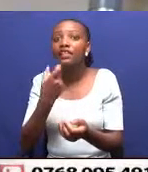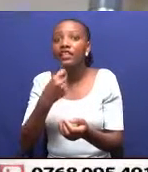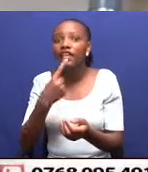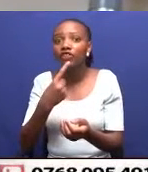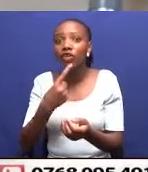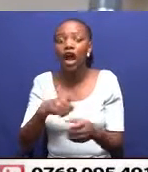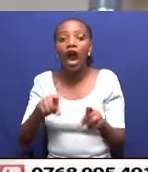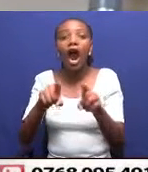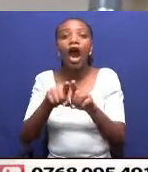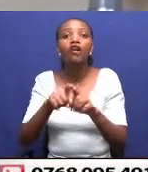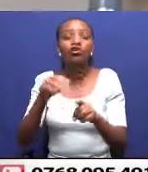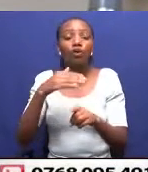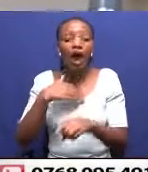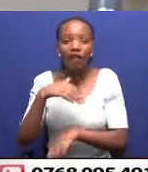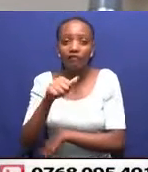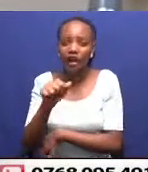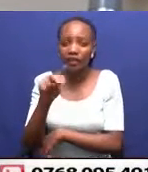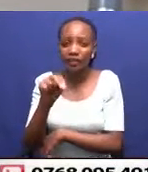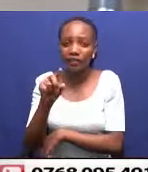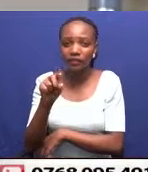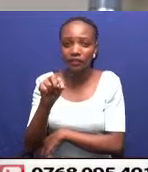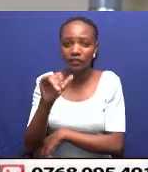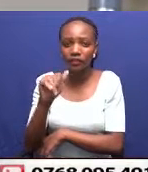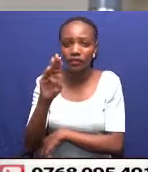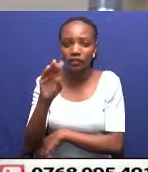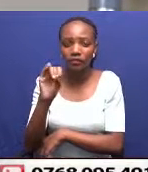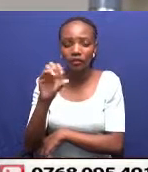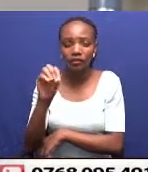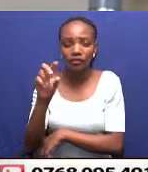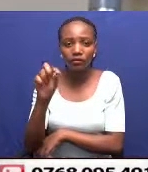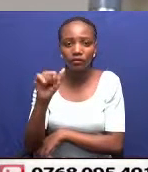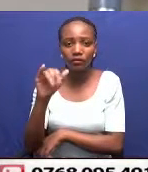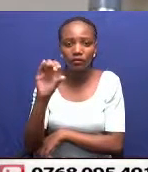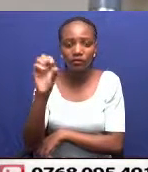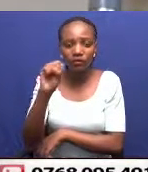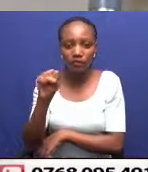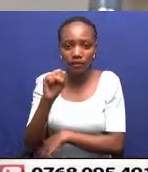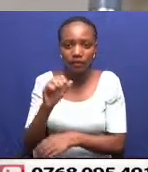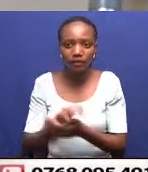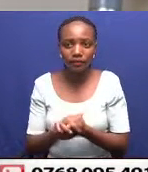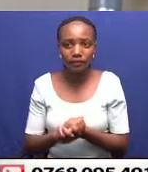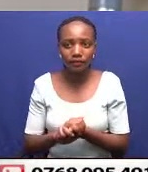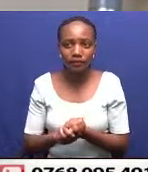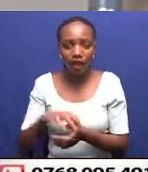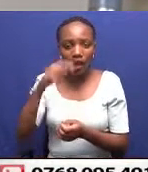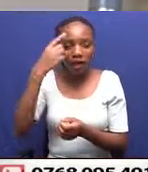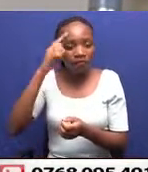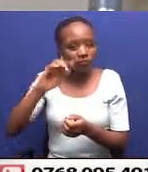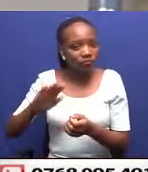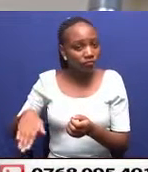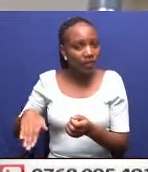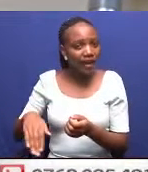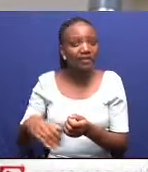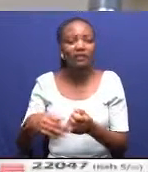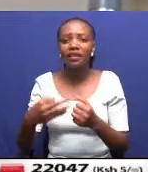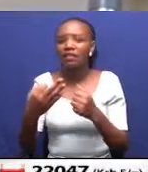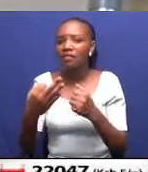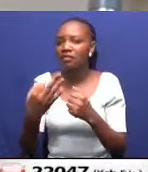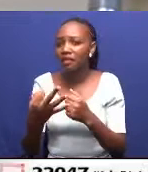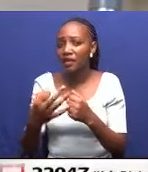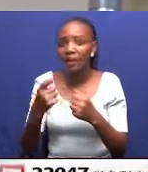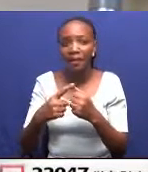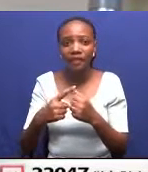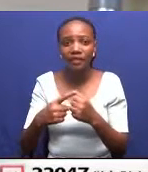take strong antibiotics to live your day-to-day life. For the last 2-3 months, I've been